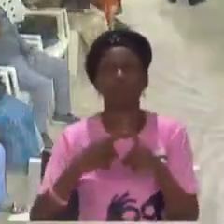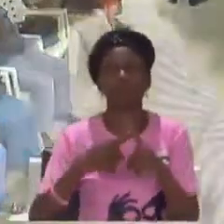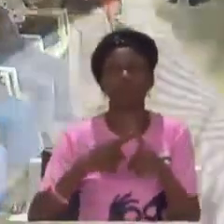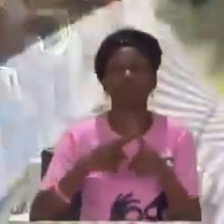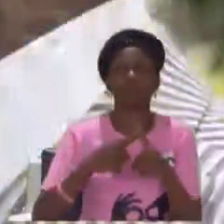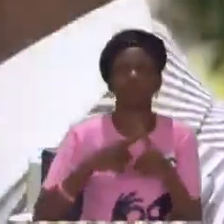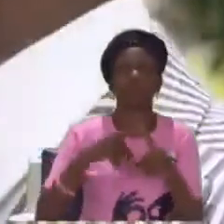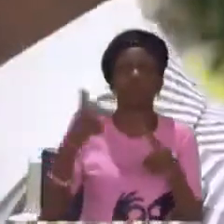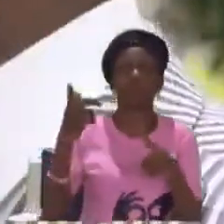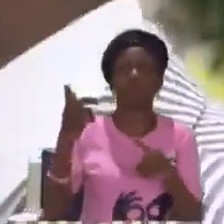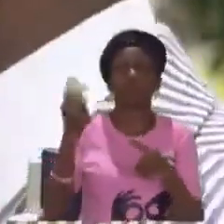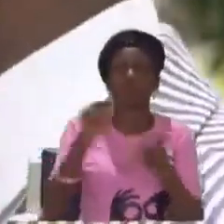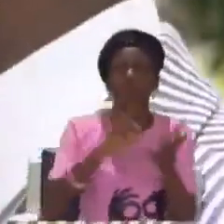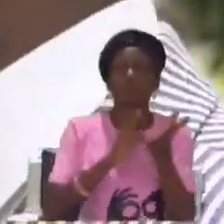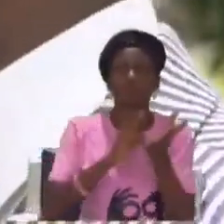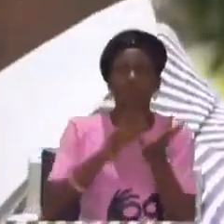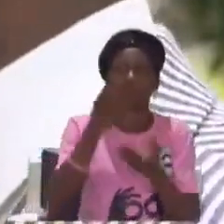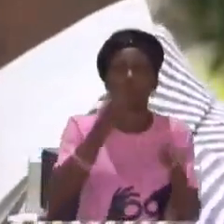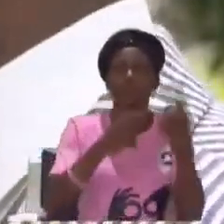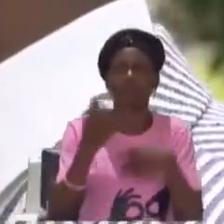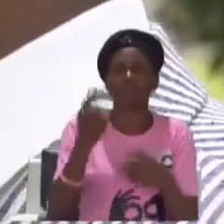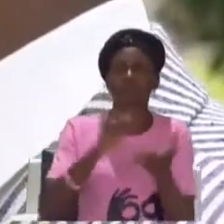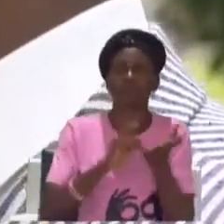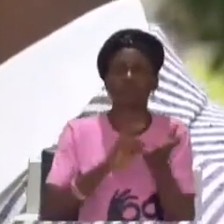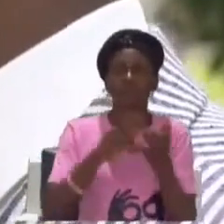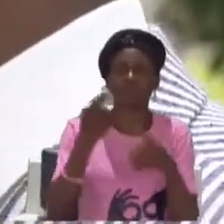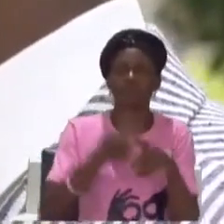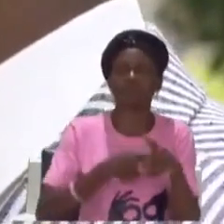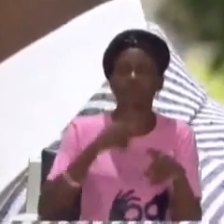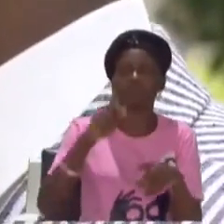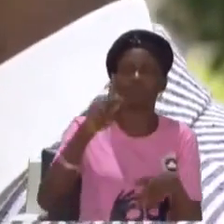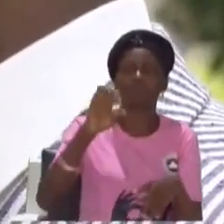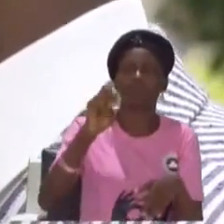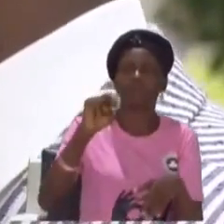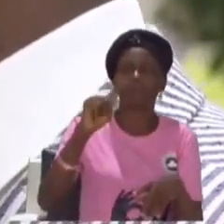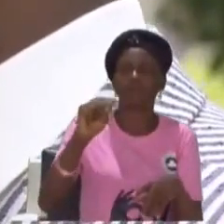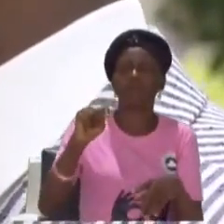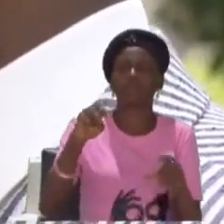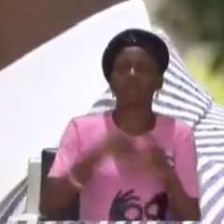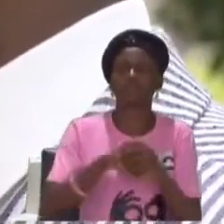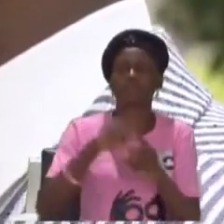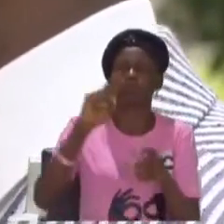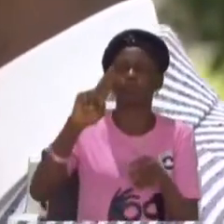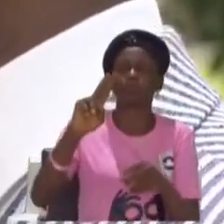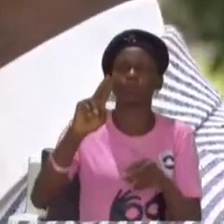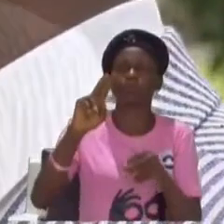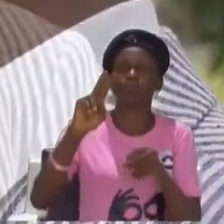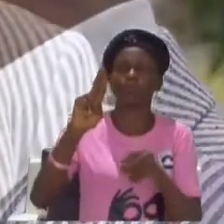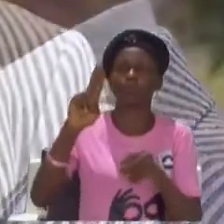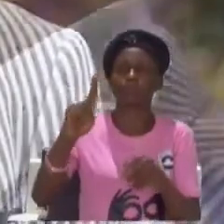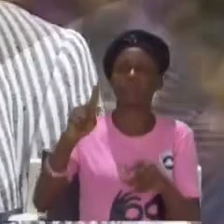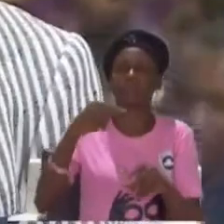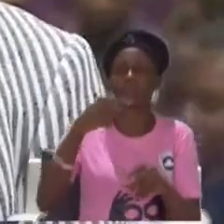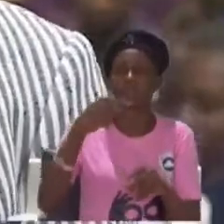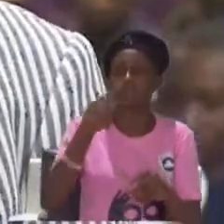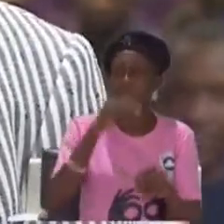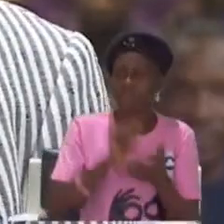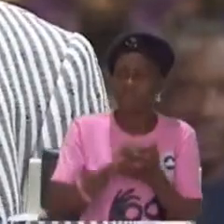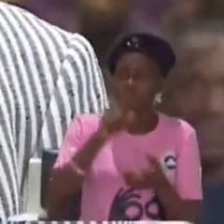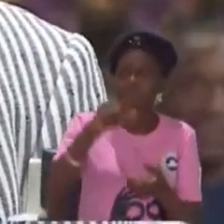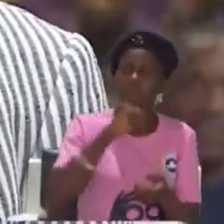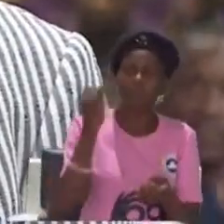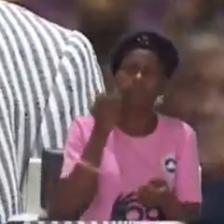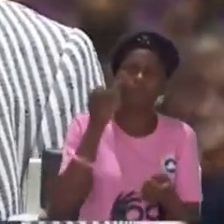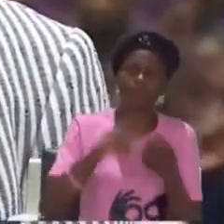And when the medics came, the medics from Kent in the United Kingdom, they said, Charles, you are not supposed to